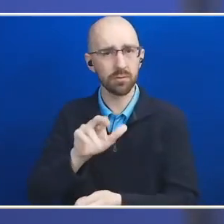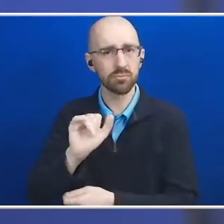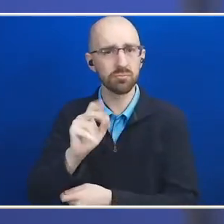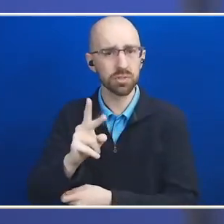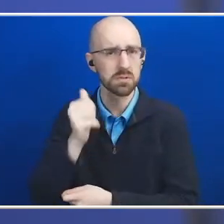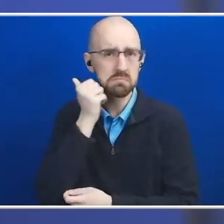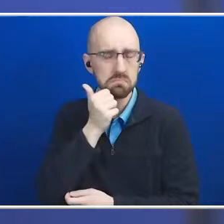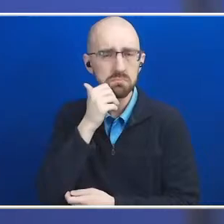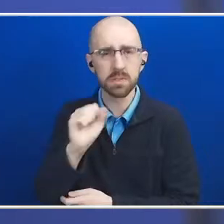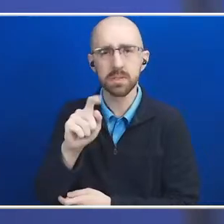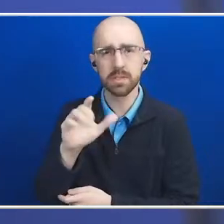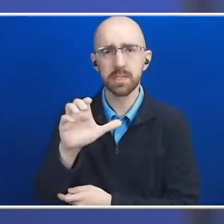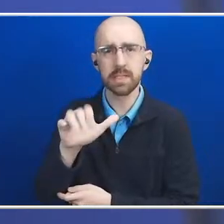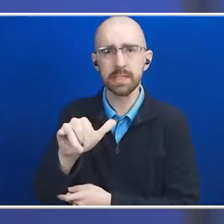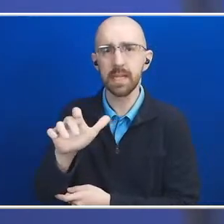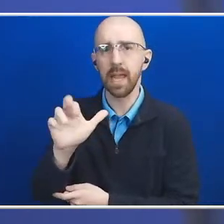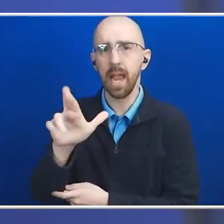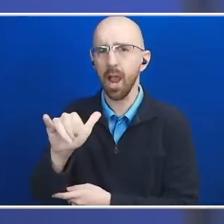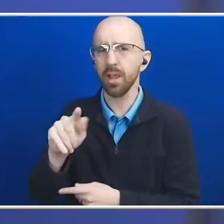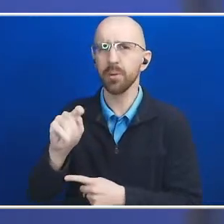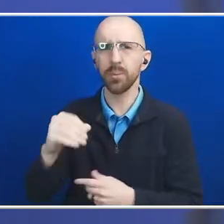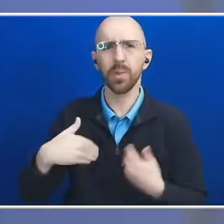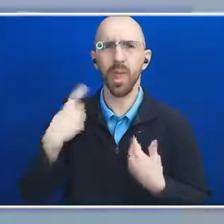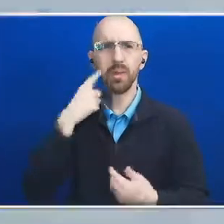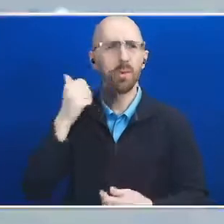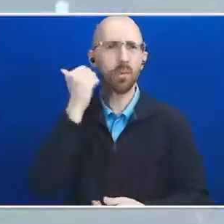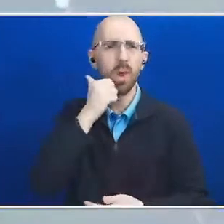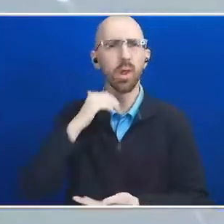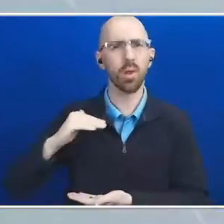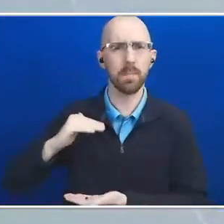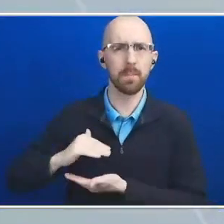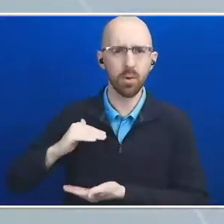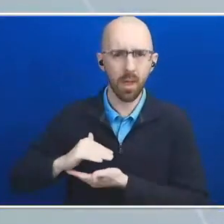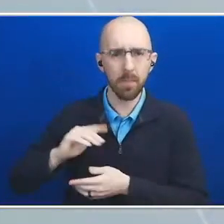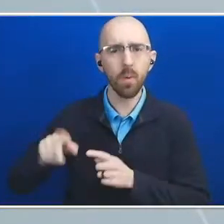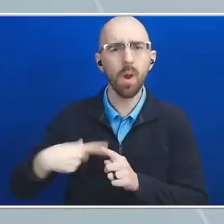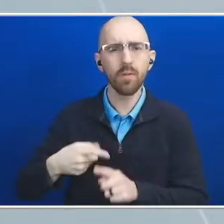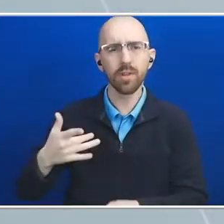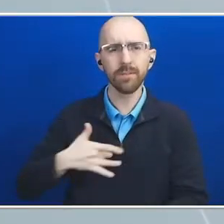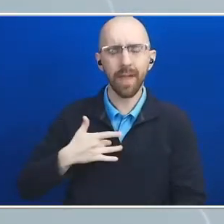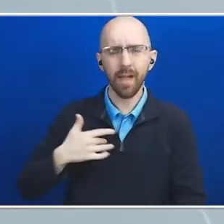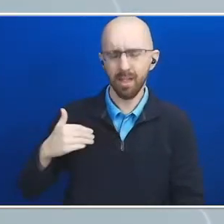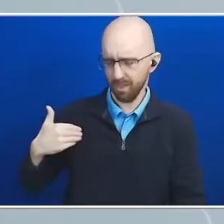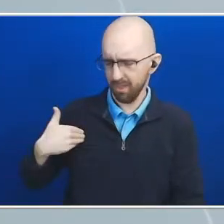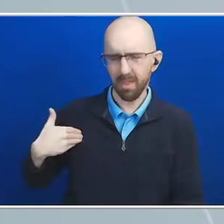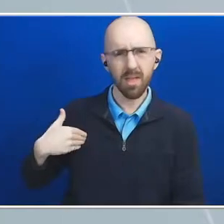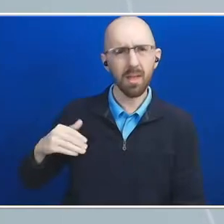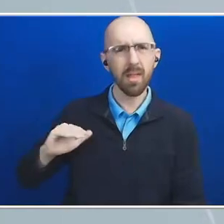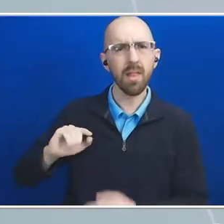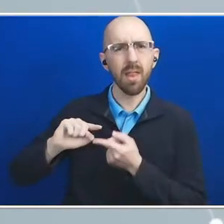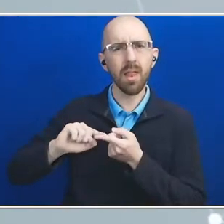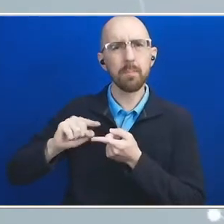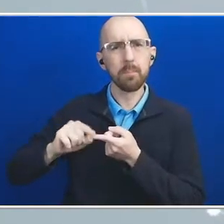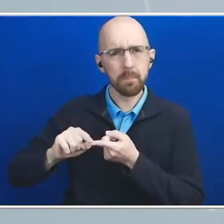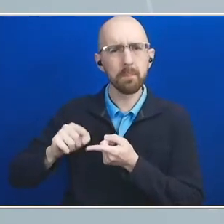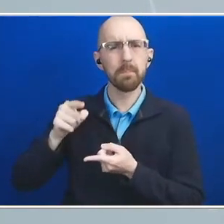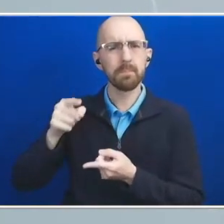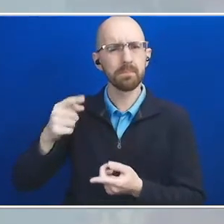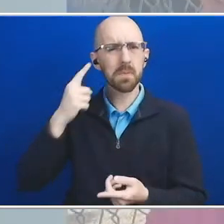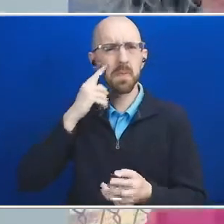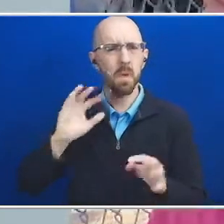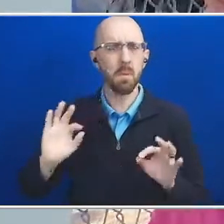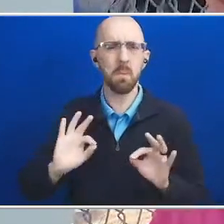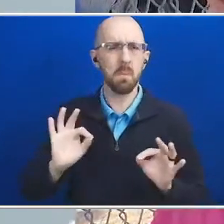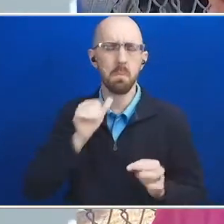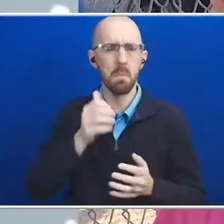was too young for regular mammograms. So when she felt a tiny lump in her breast, she didn't really think a whole lot of it. But